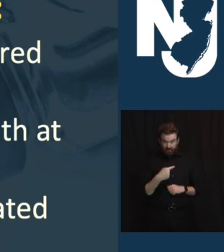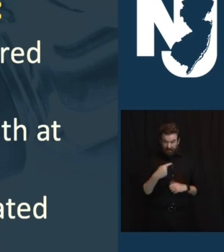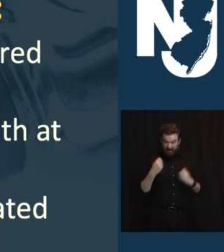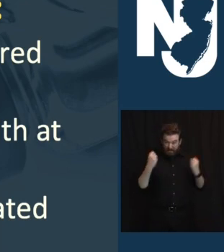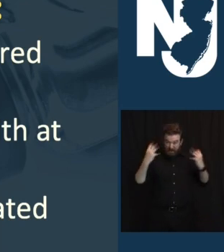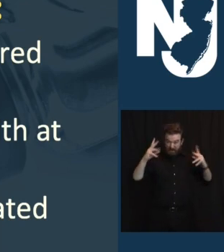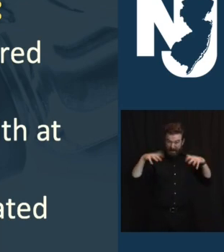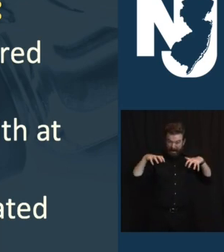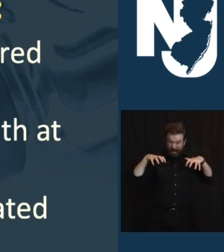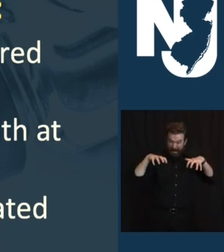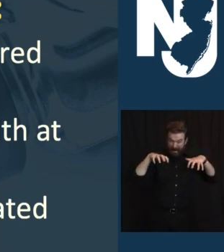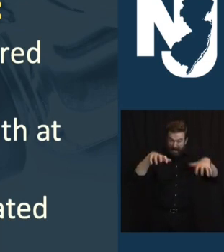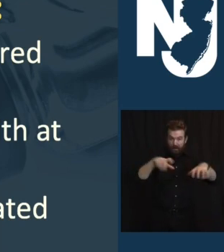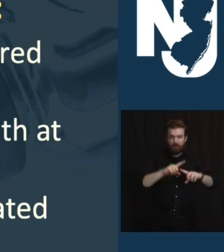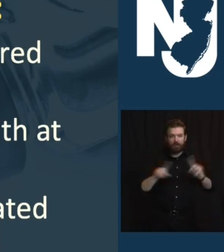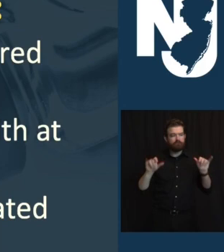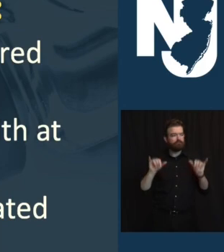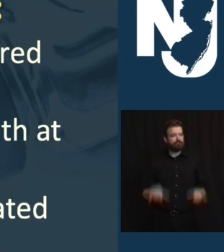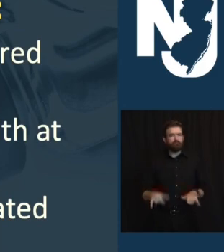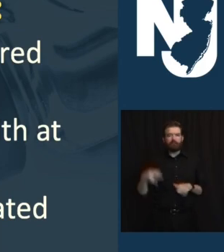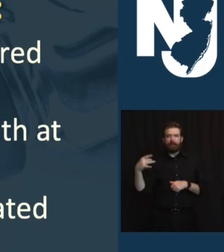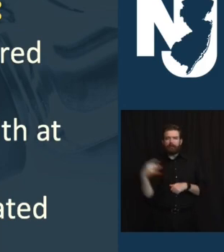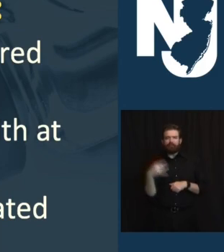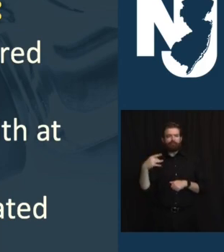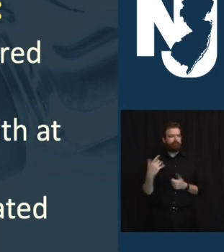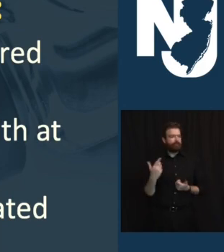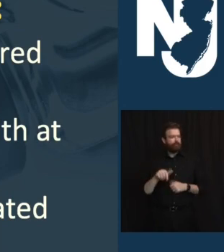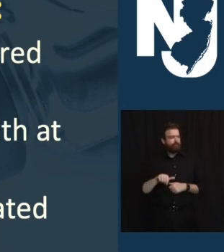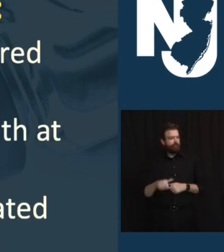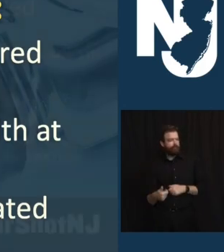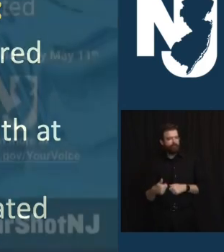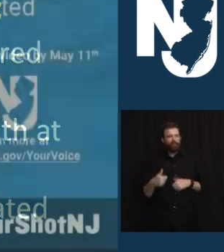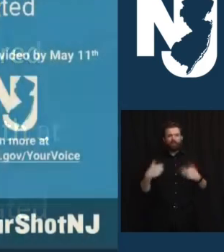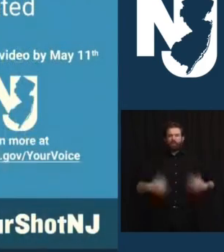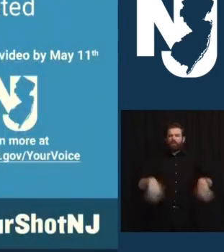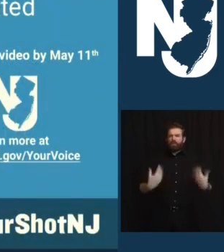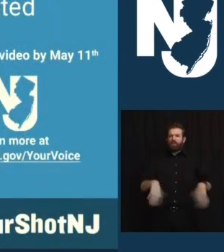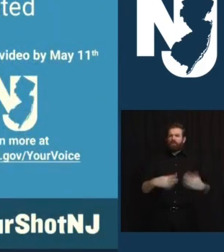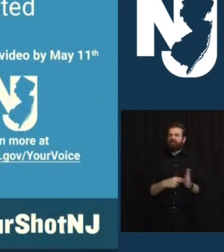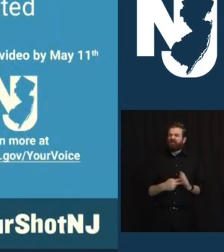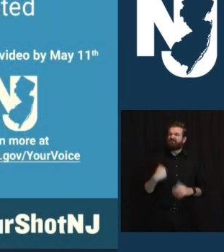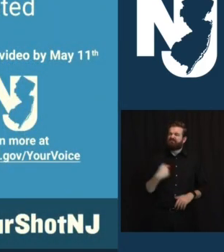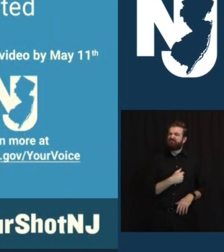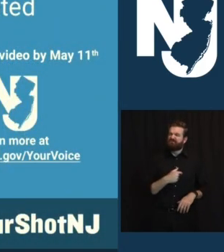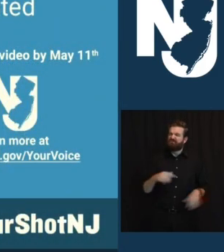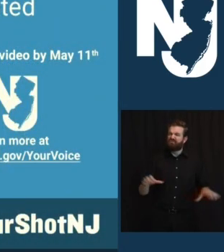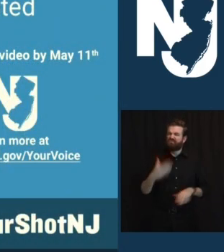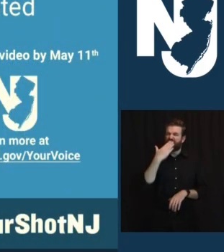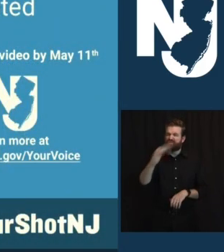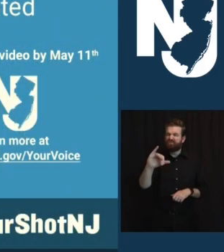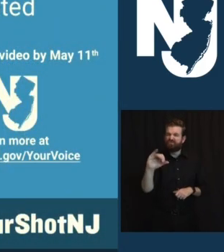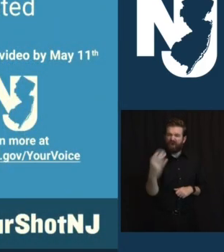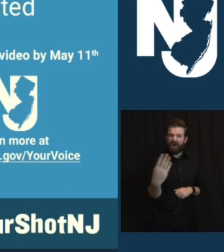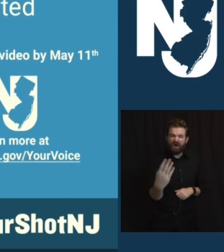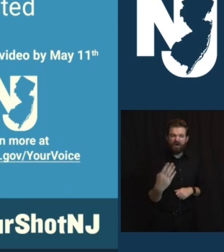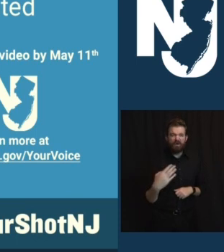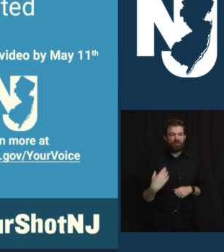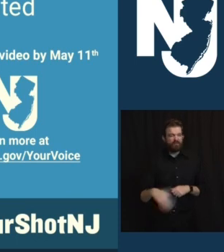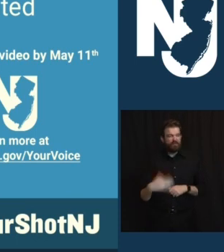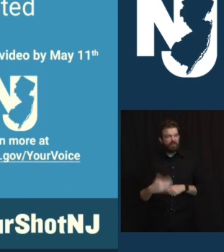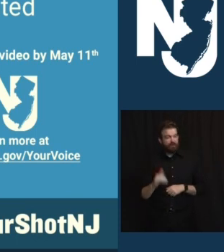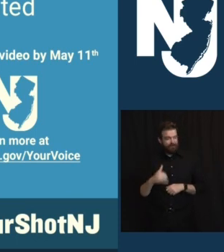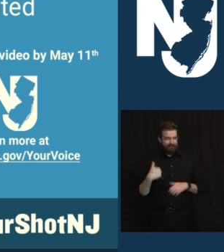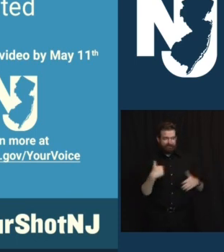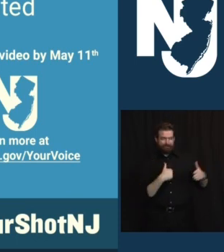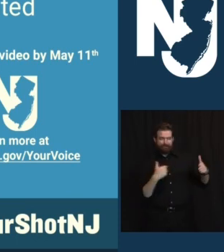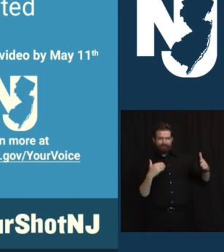to raise your sleeves by the millions. Now, even though we are 62% of our way to our initial vaccination goal, we know